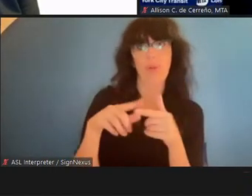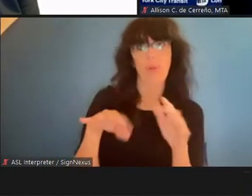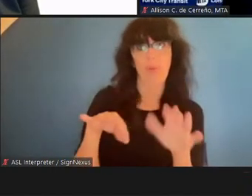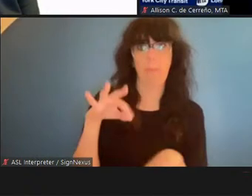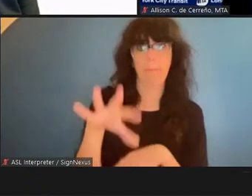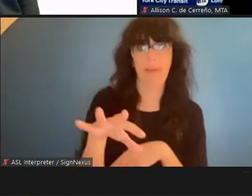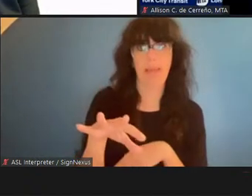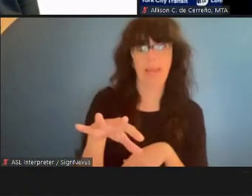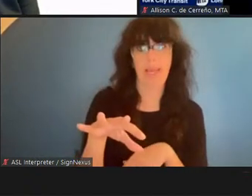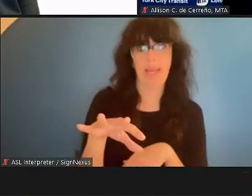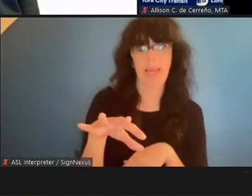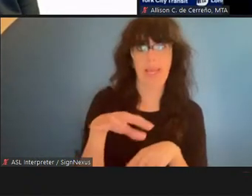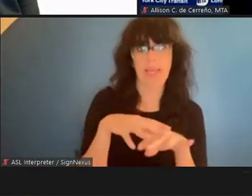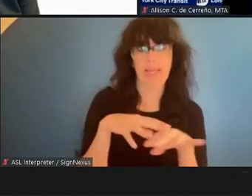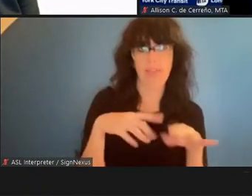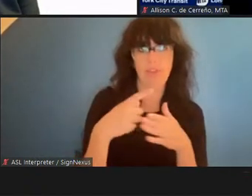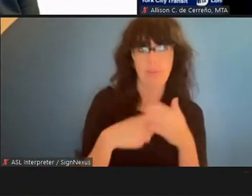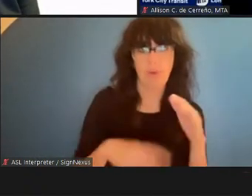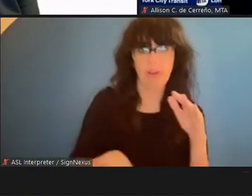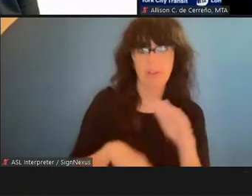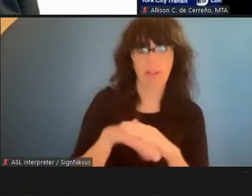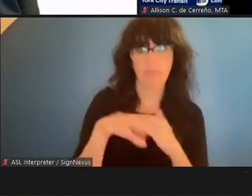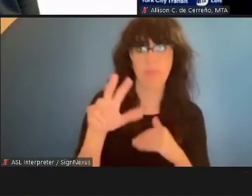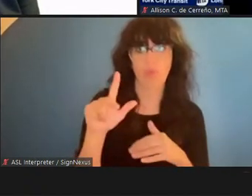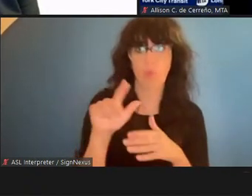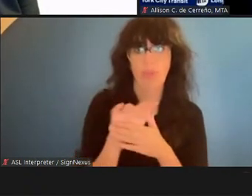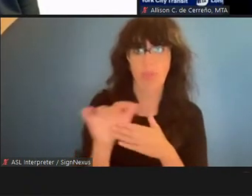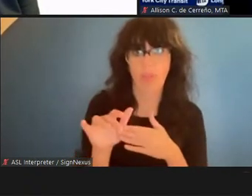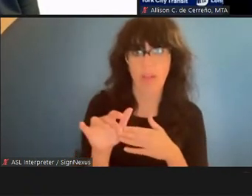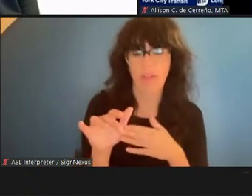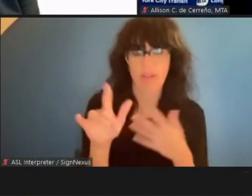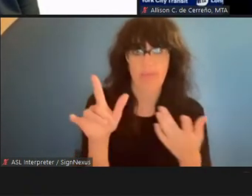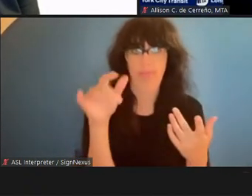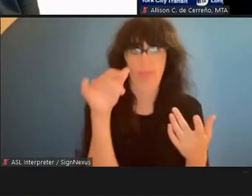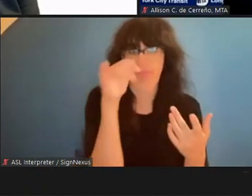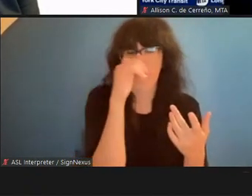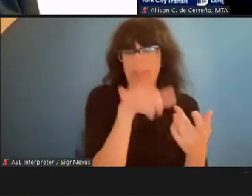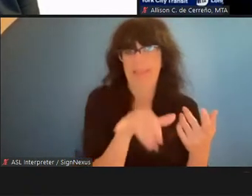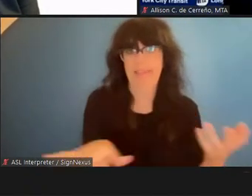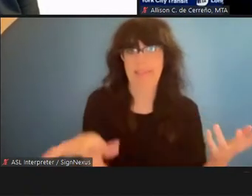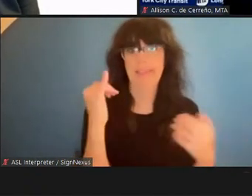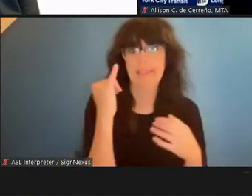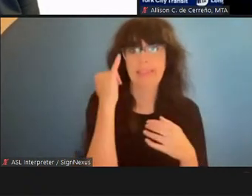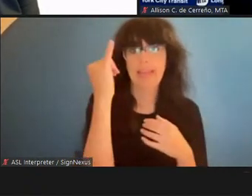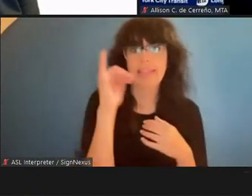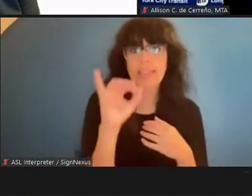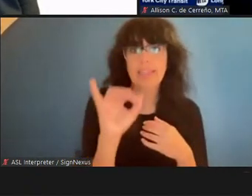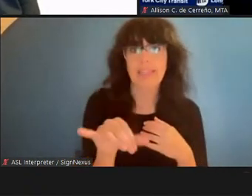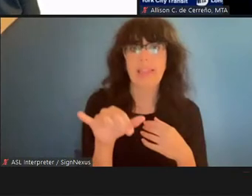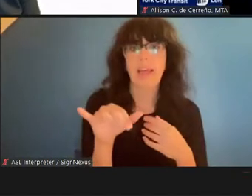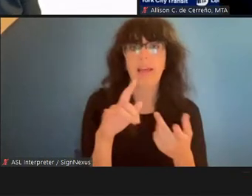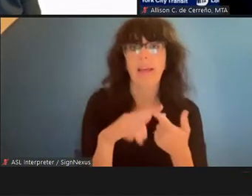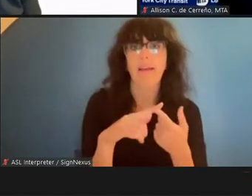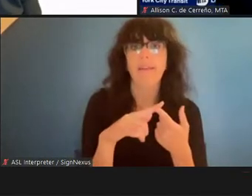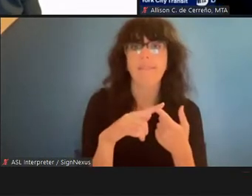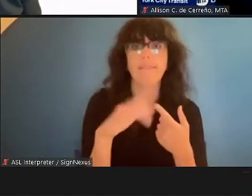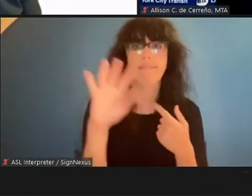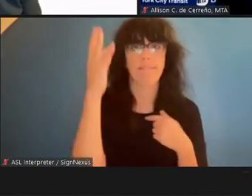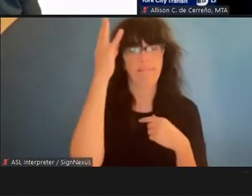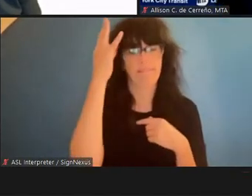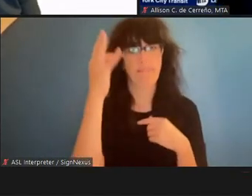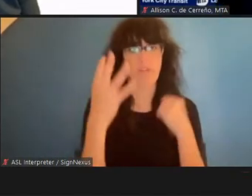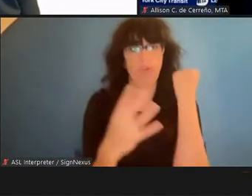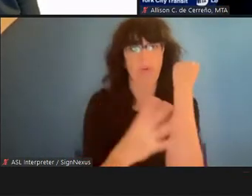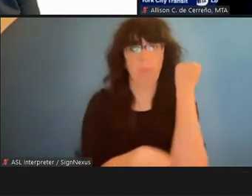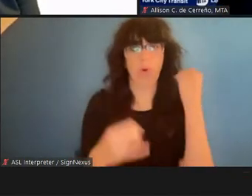price up to 23 dollars is absurd um the idea that you know the federal poverty line is a good